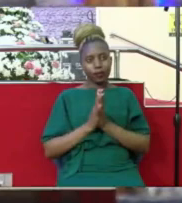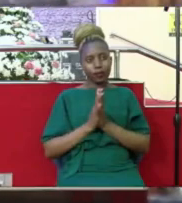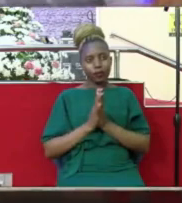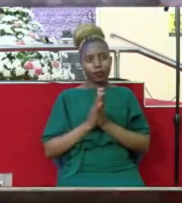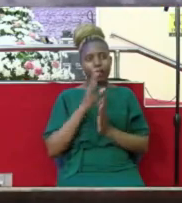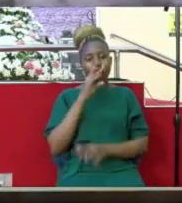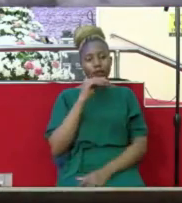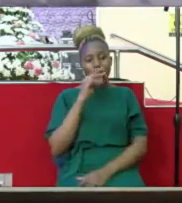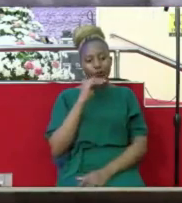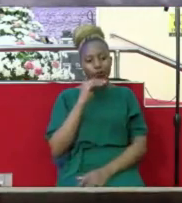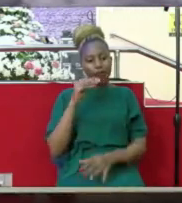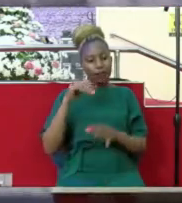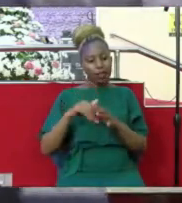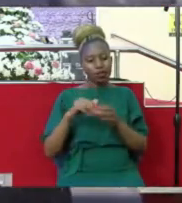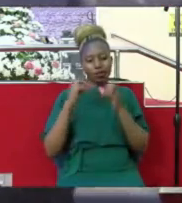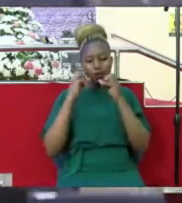speak into nothing,